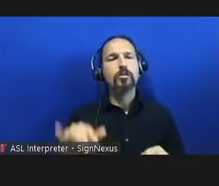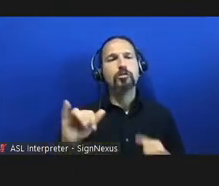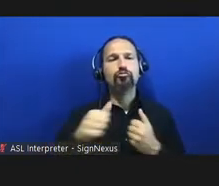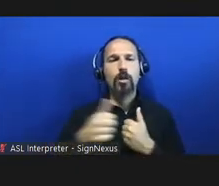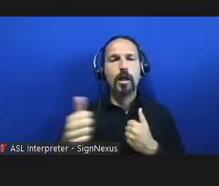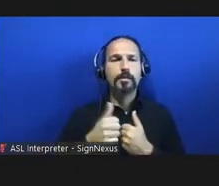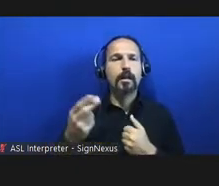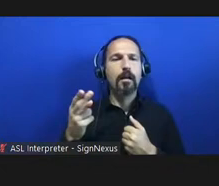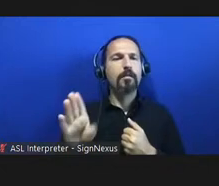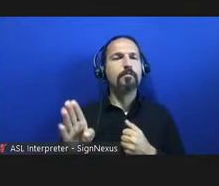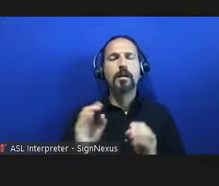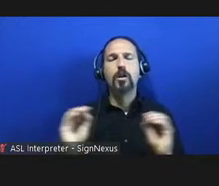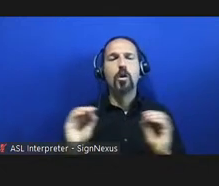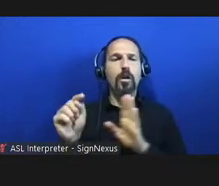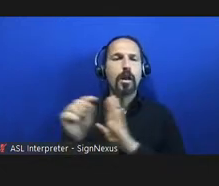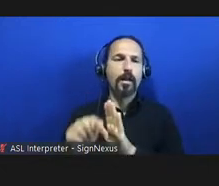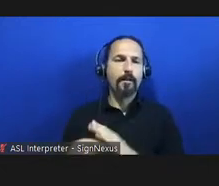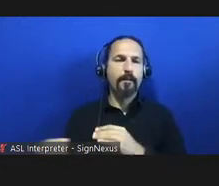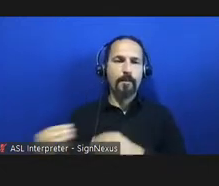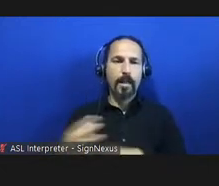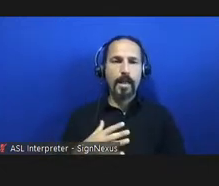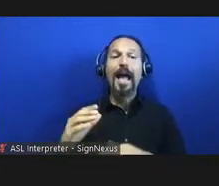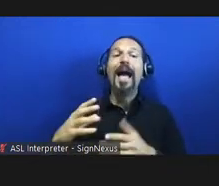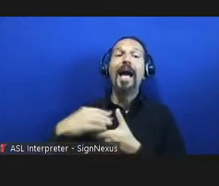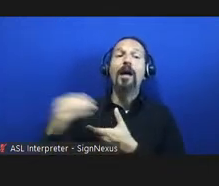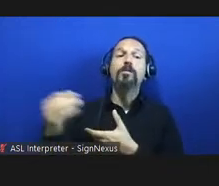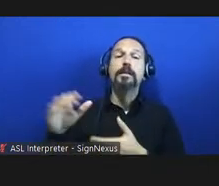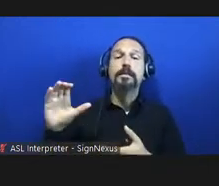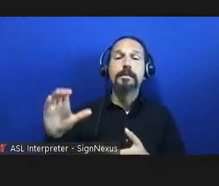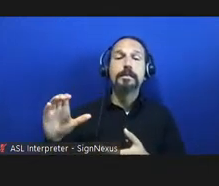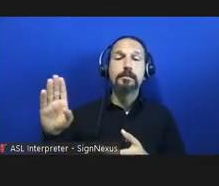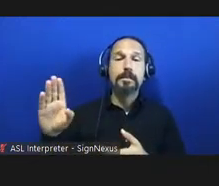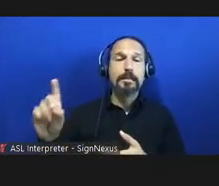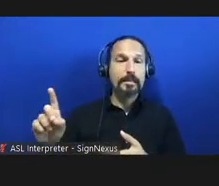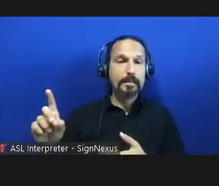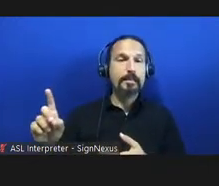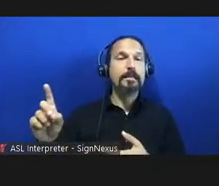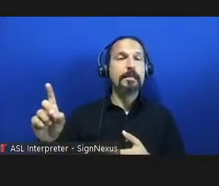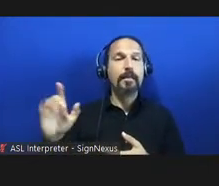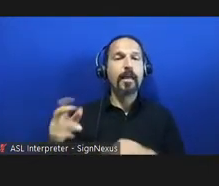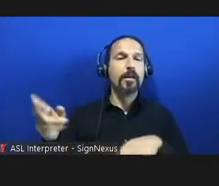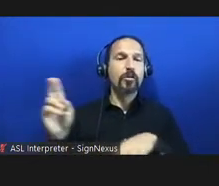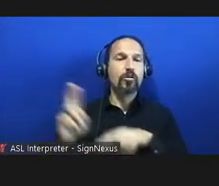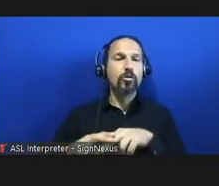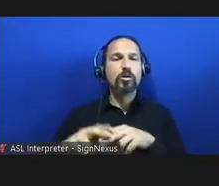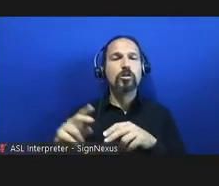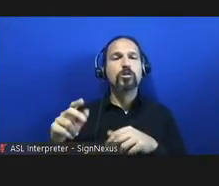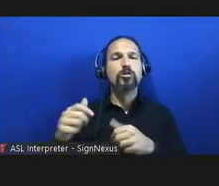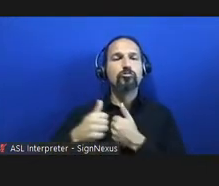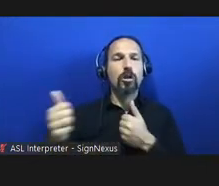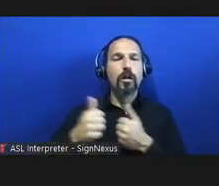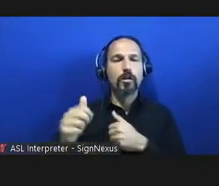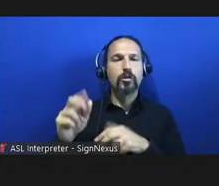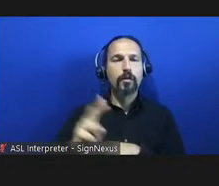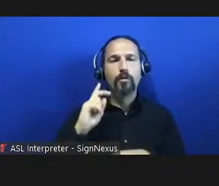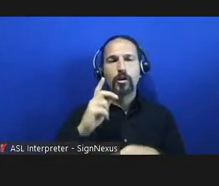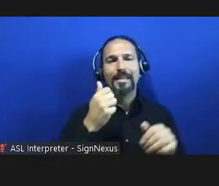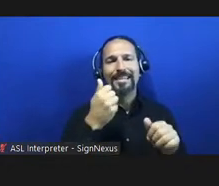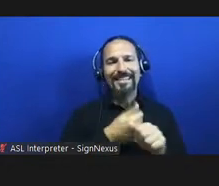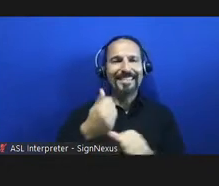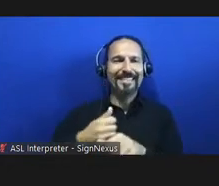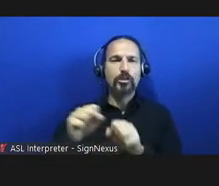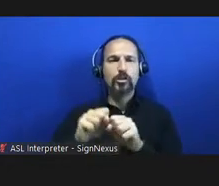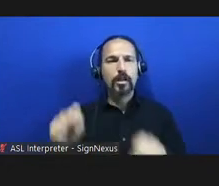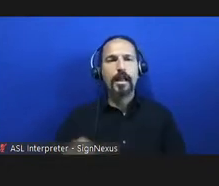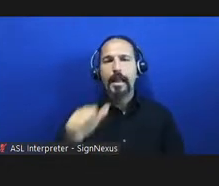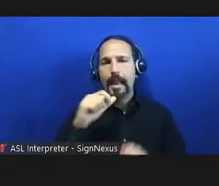again no adverse effects outside the Manhattan Central business district increased Transit usage at individual stations would